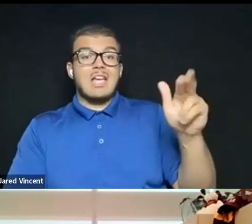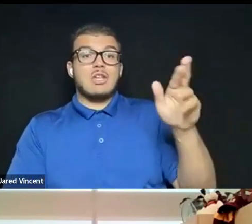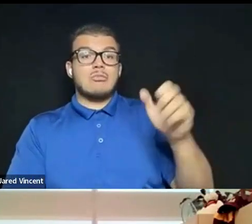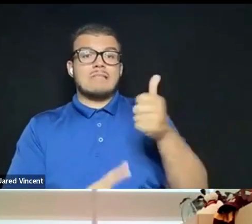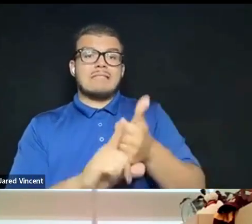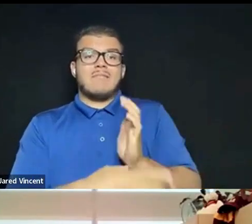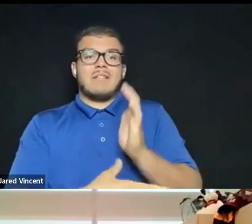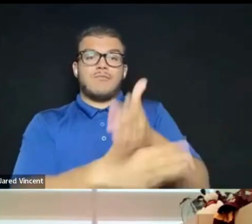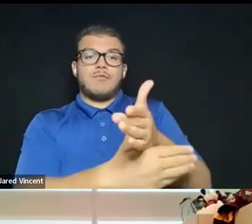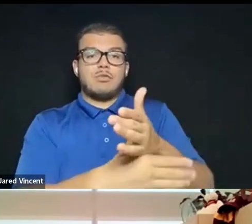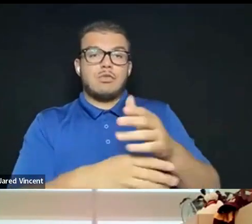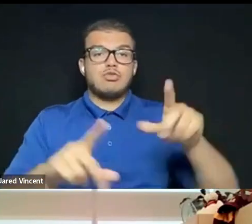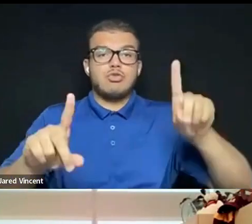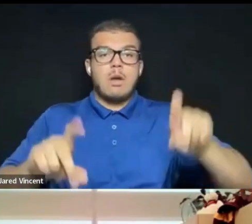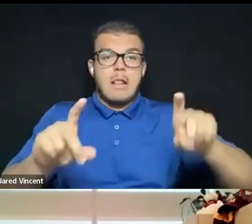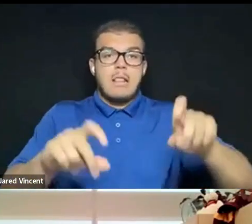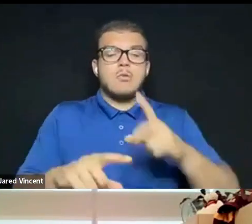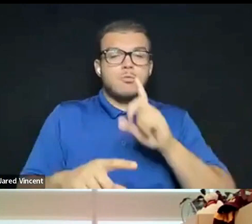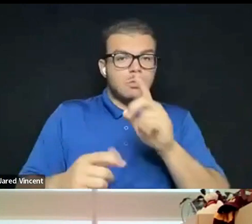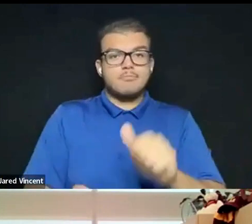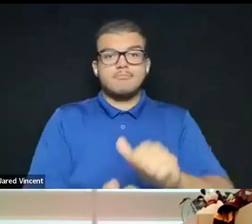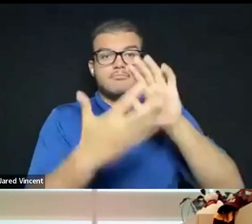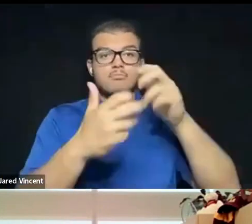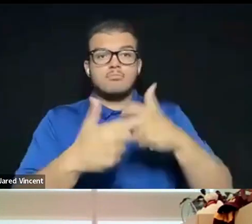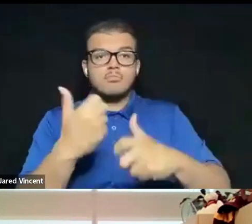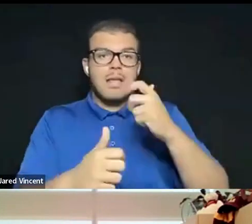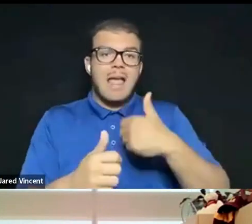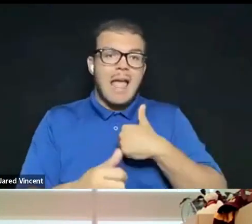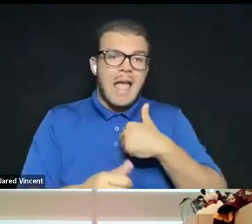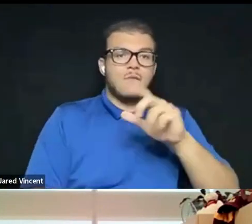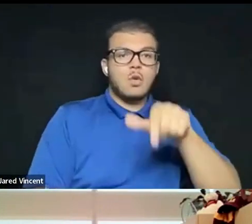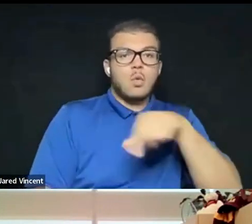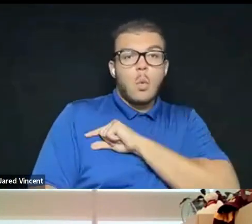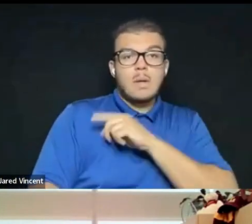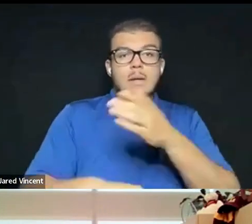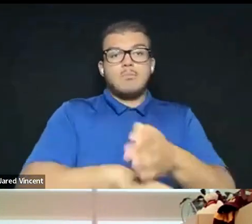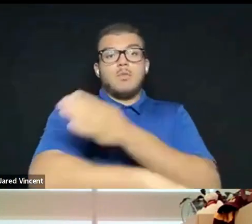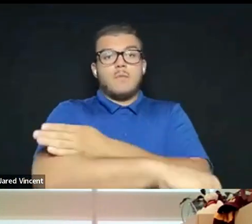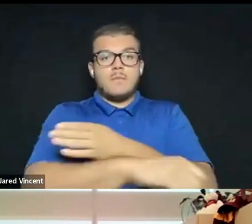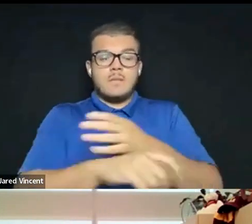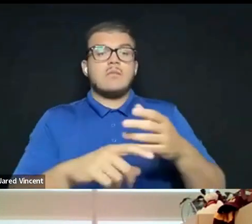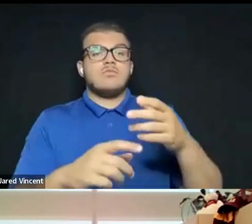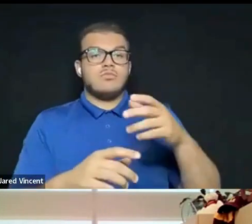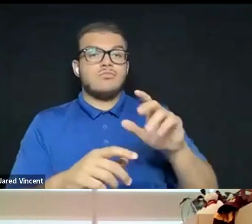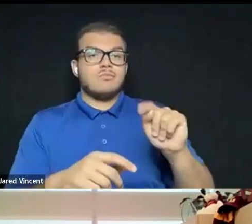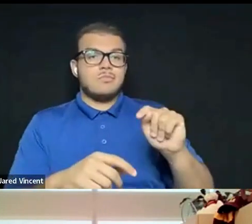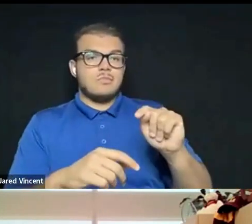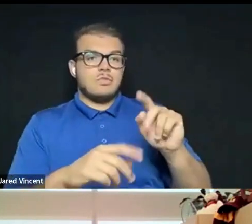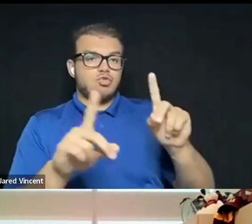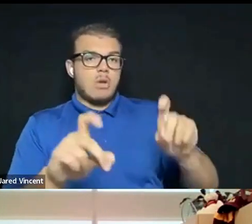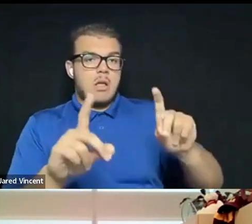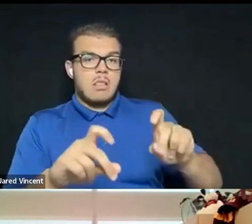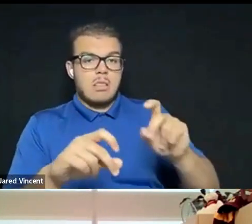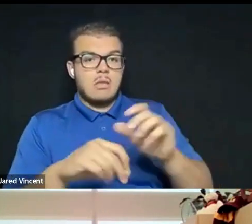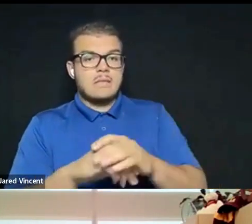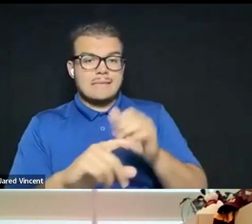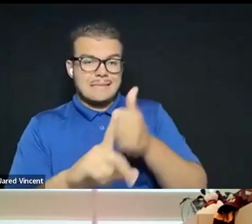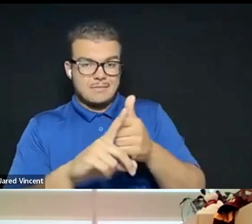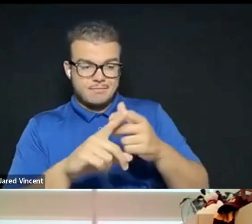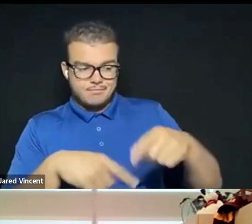trial designed to address the problem. And it was a pragmatic quality improvement trial. It was active